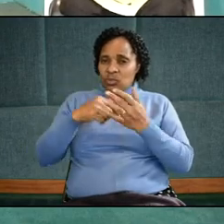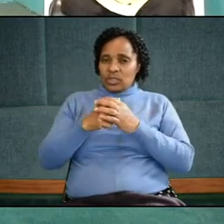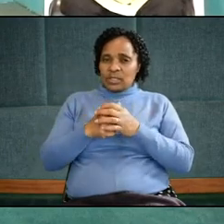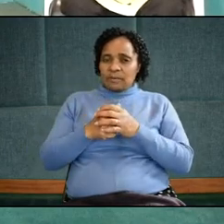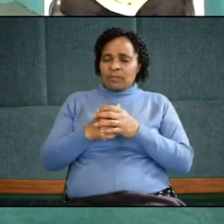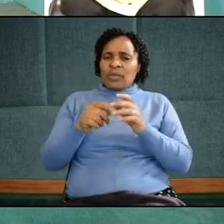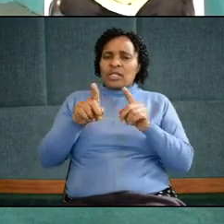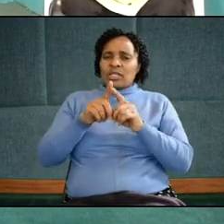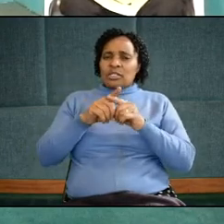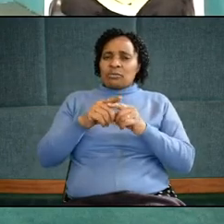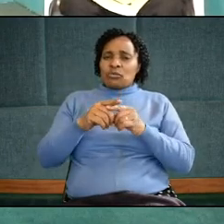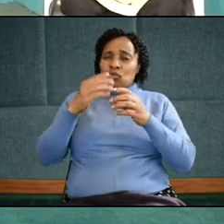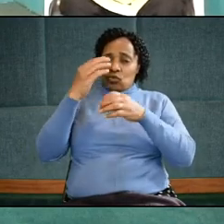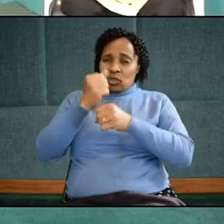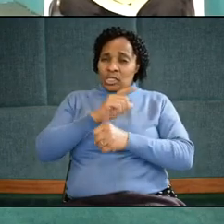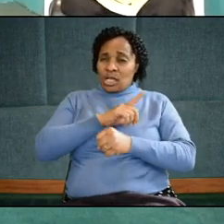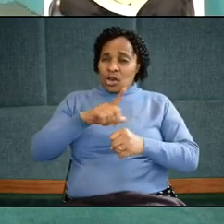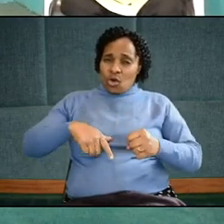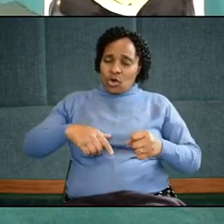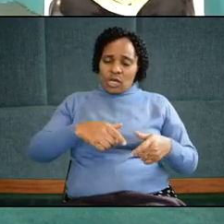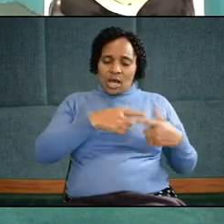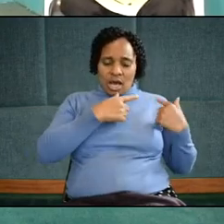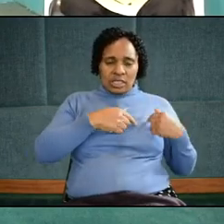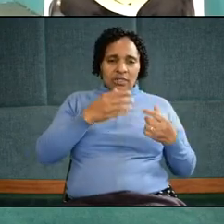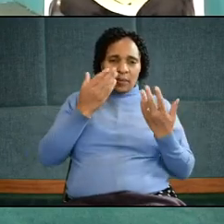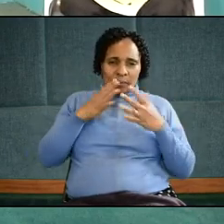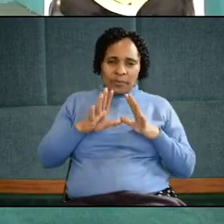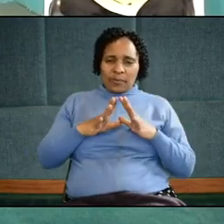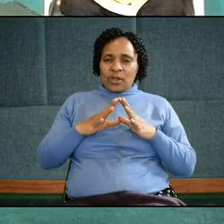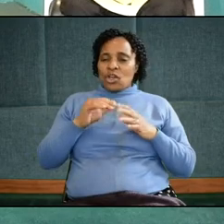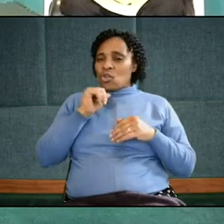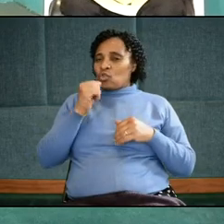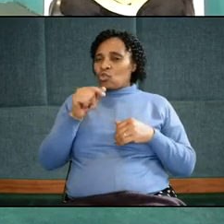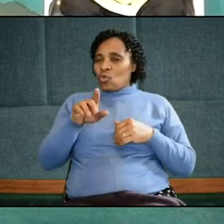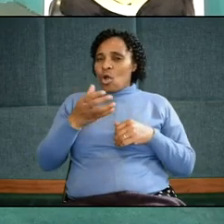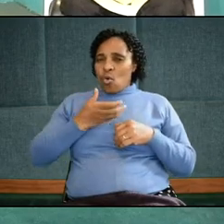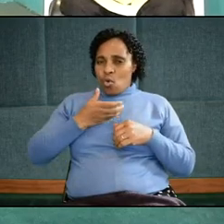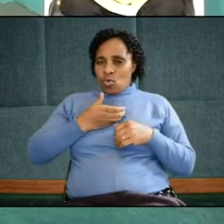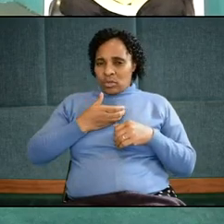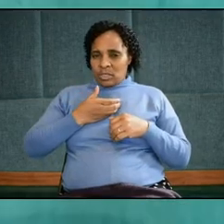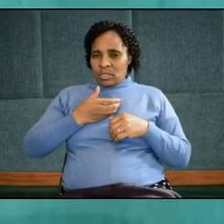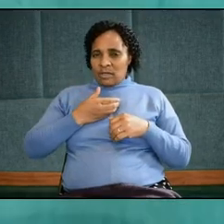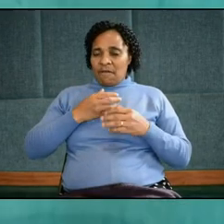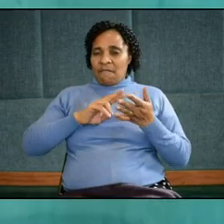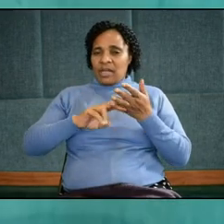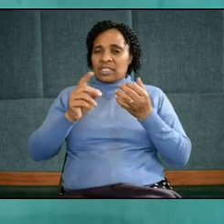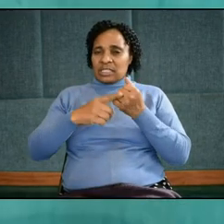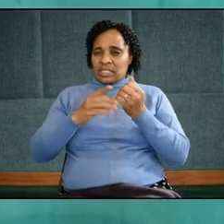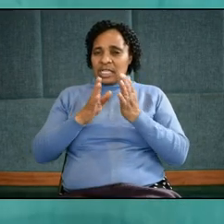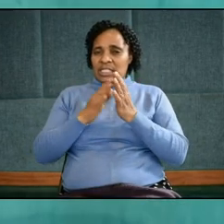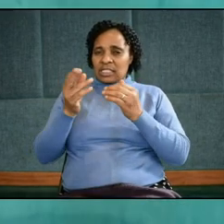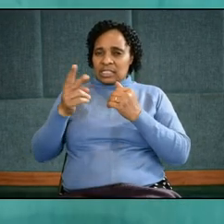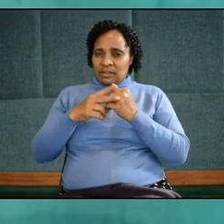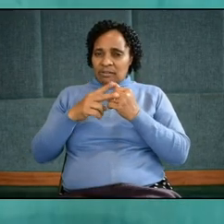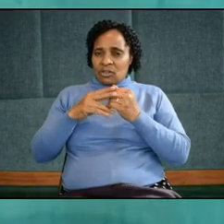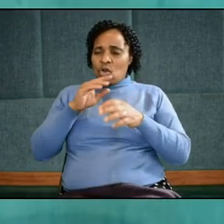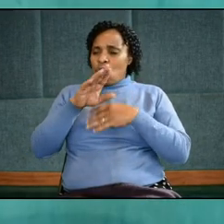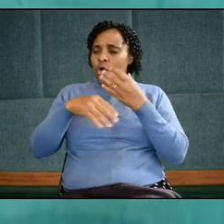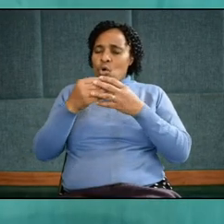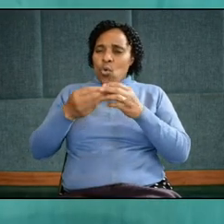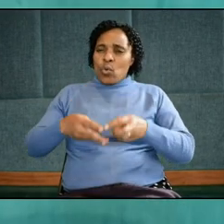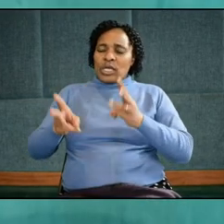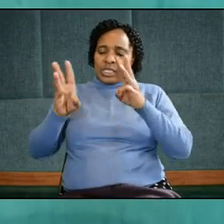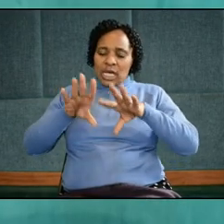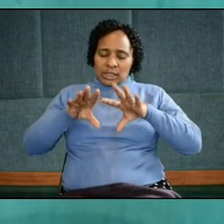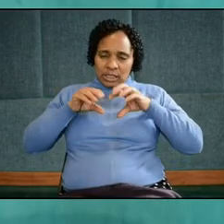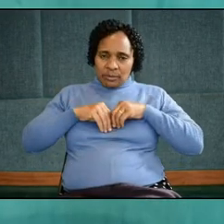in the Lord with all your heart and lean not on your own understanding. Mm-hmm. Verse 6 and 7. In all your ways